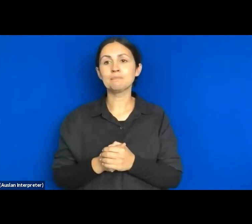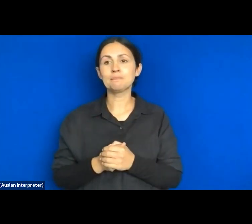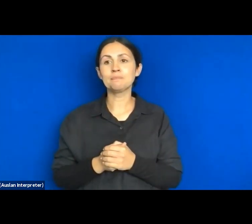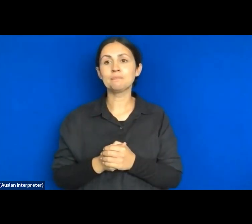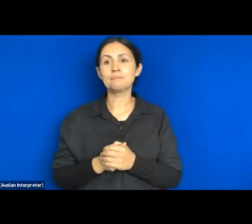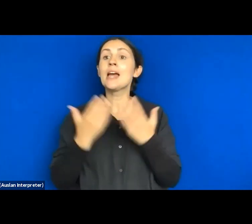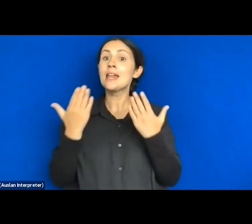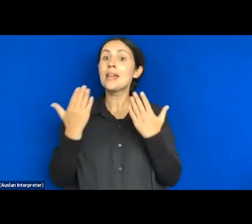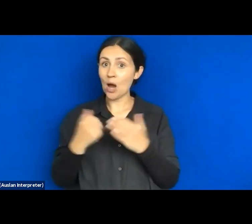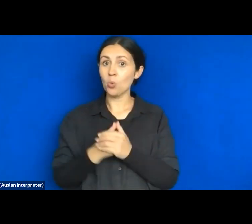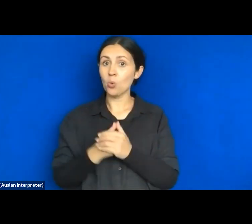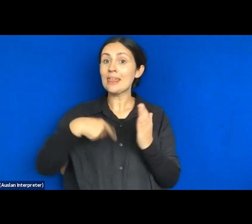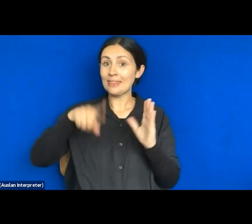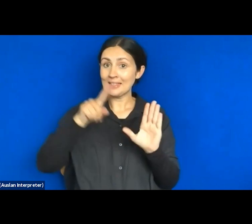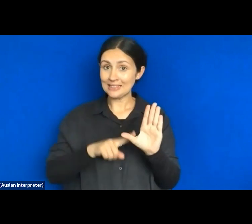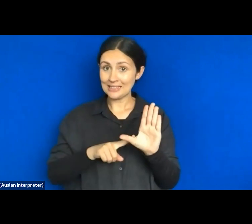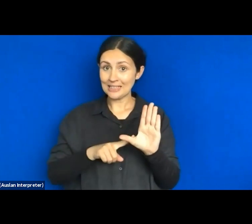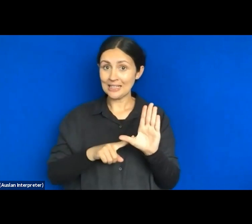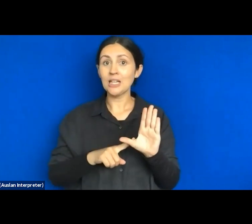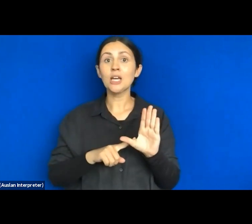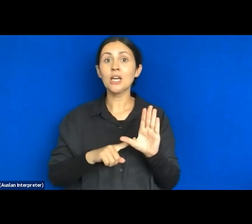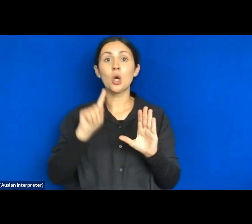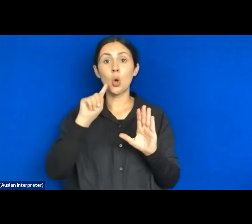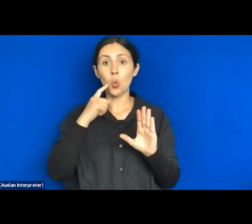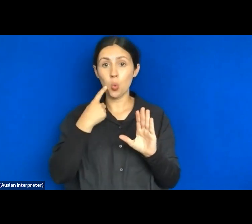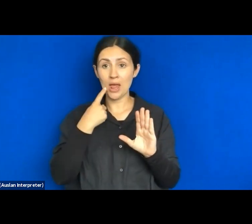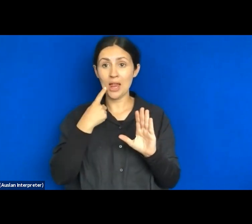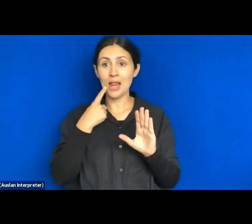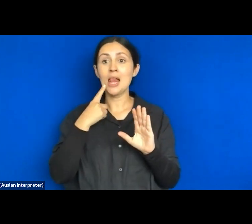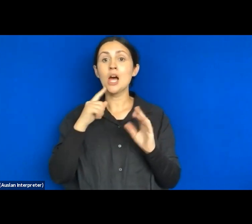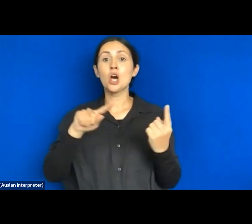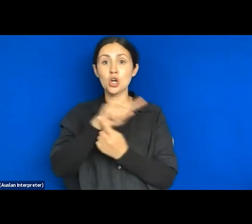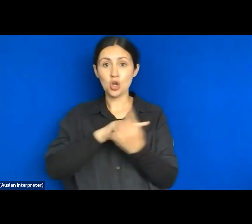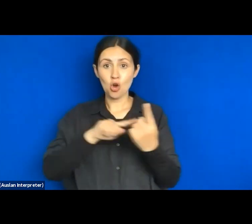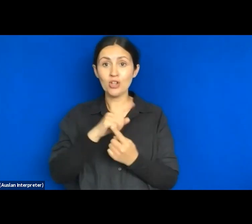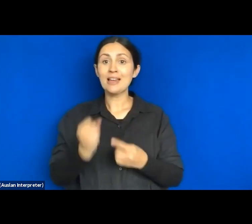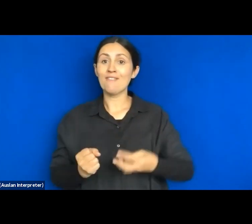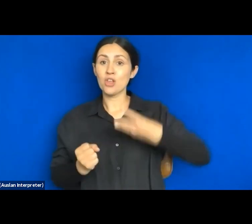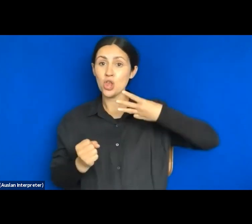Now, this year we will be hosting the symposium with 3 online sessions